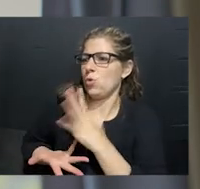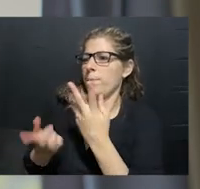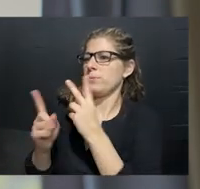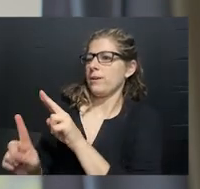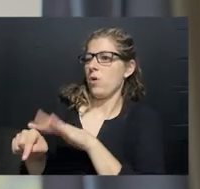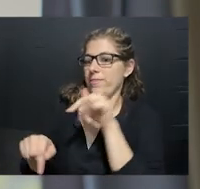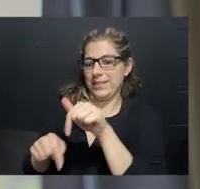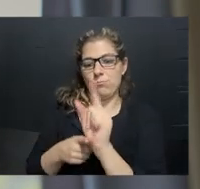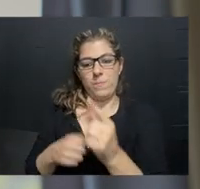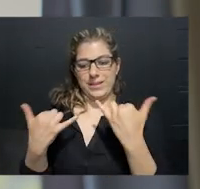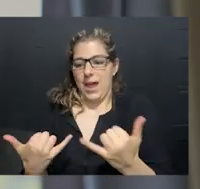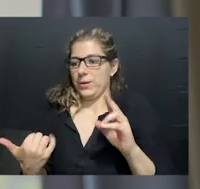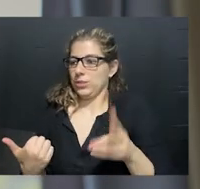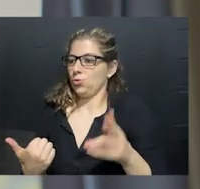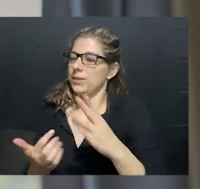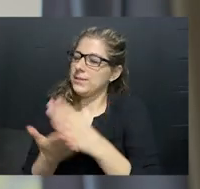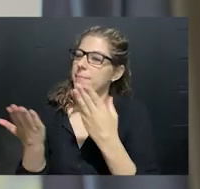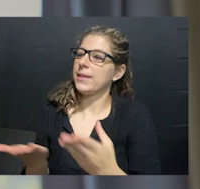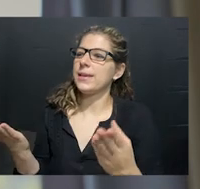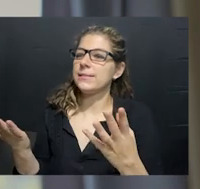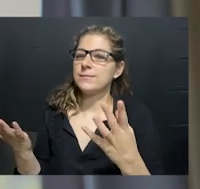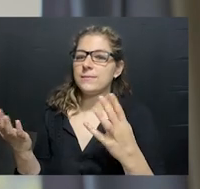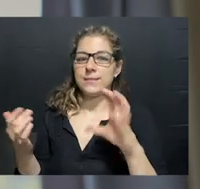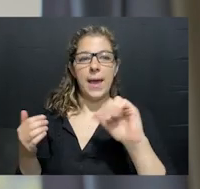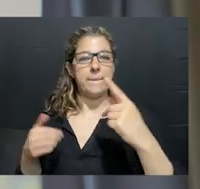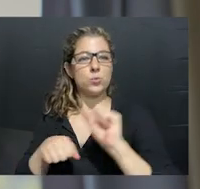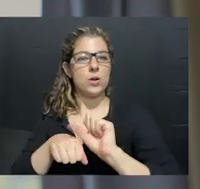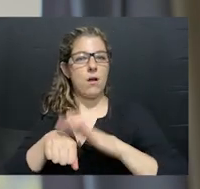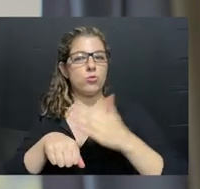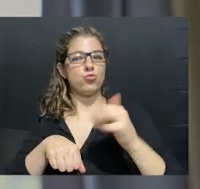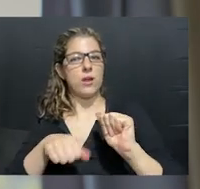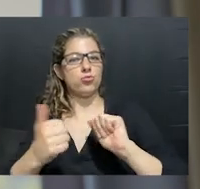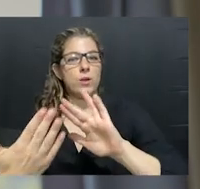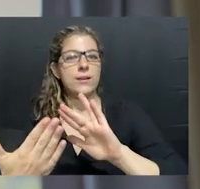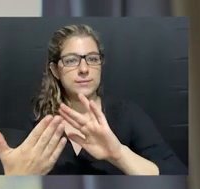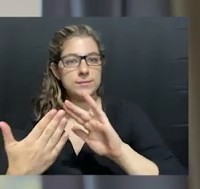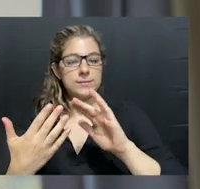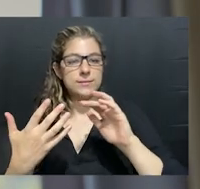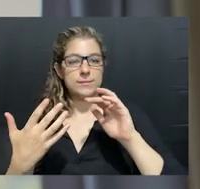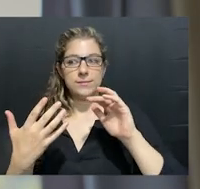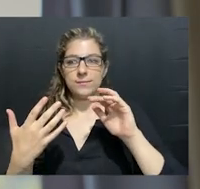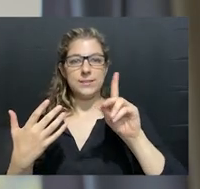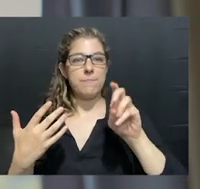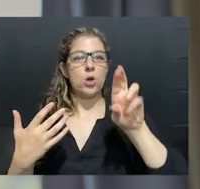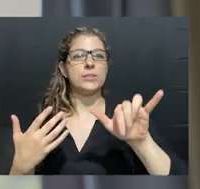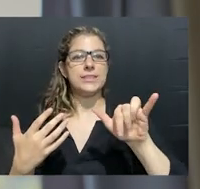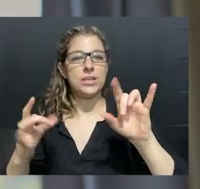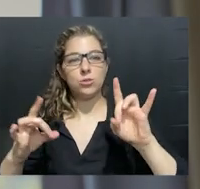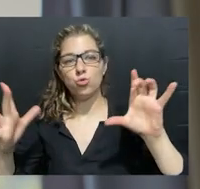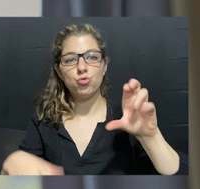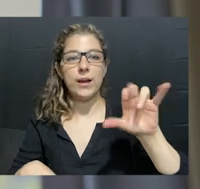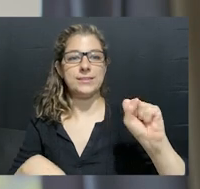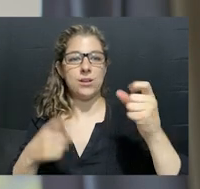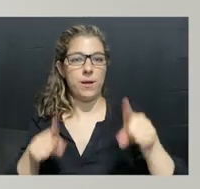views on this moment and some of the things that CAP is working on to try to address sort of the democracy crisis